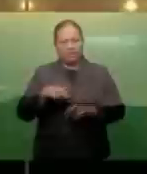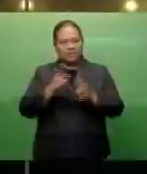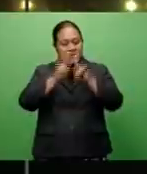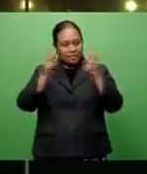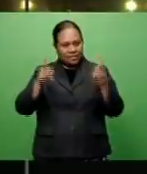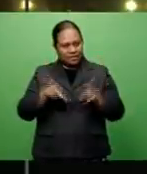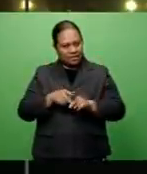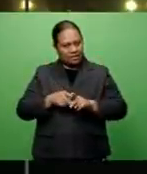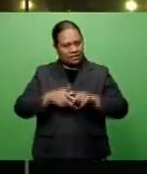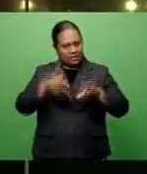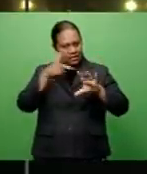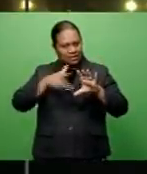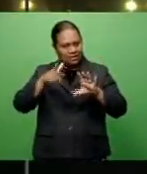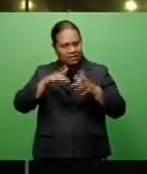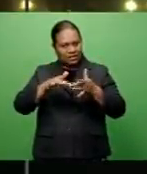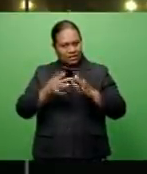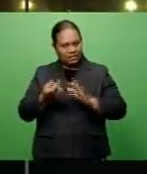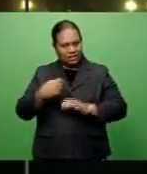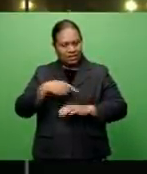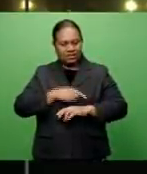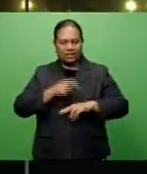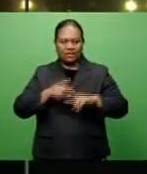newsworthy pictures and videos on email